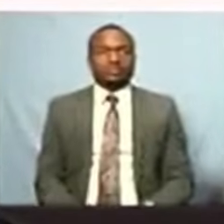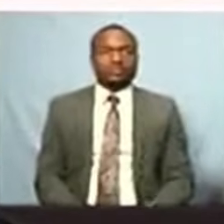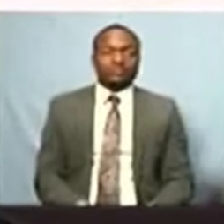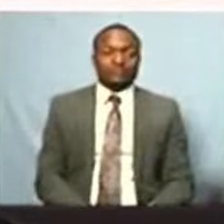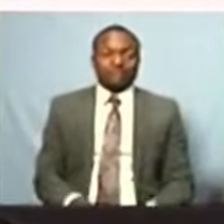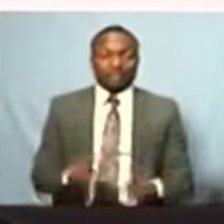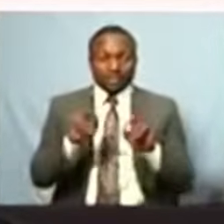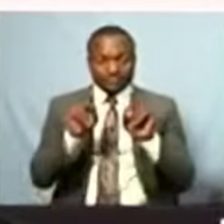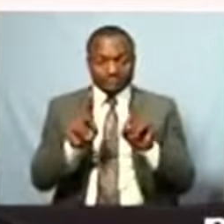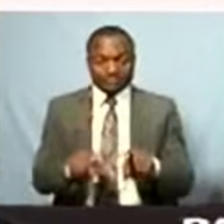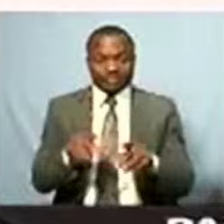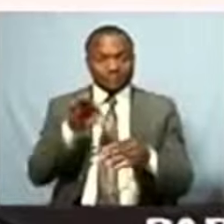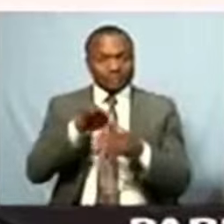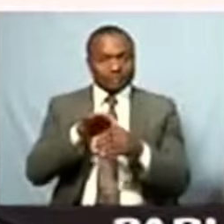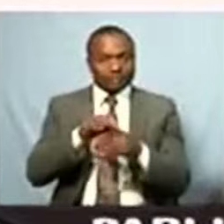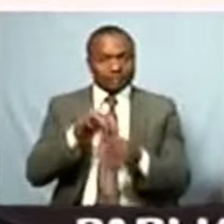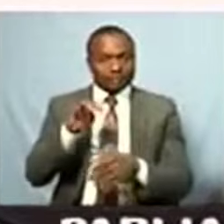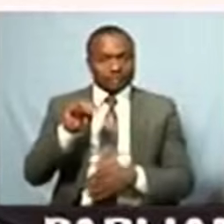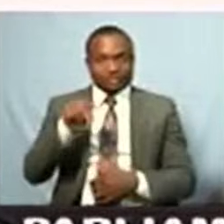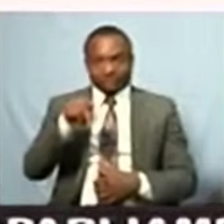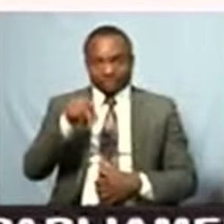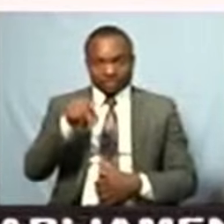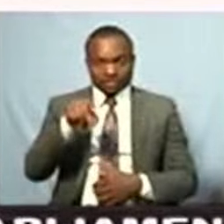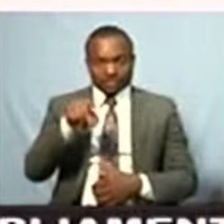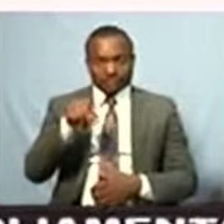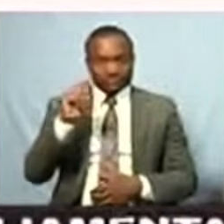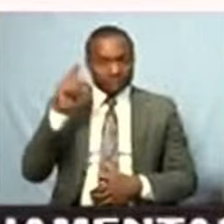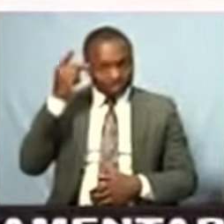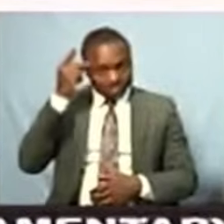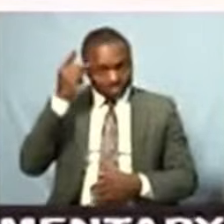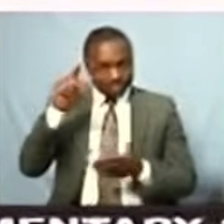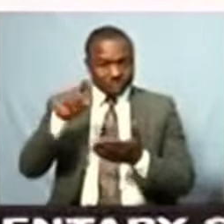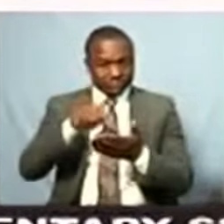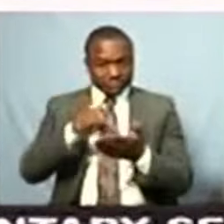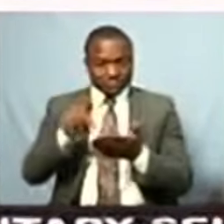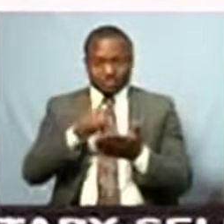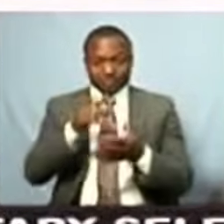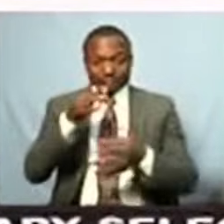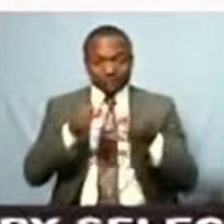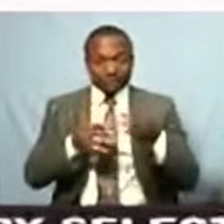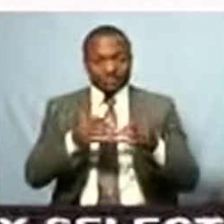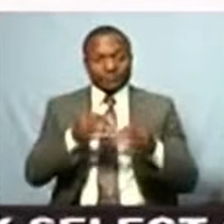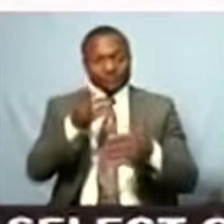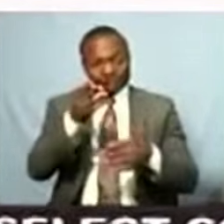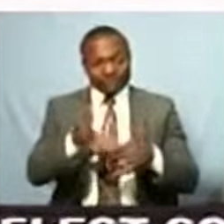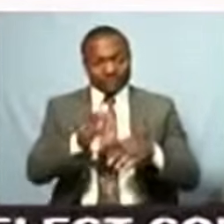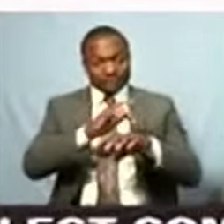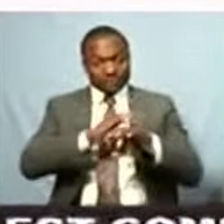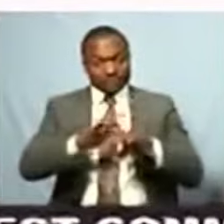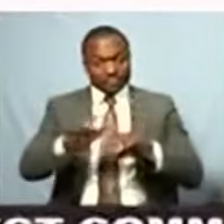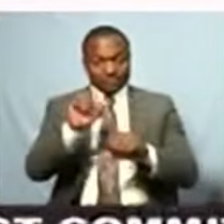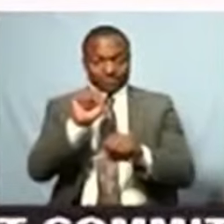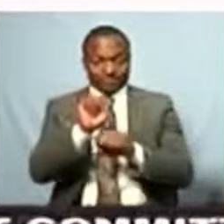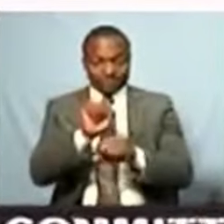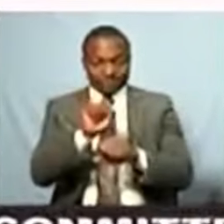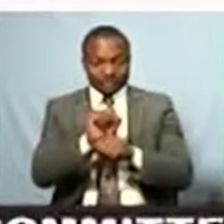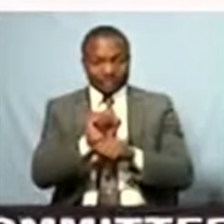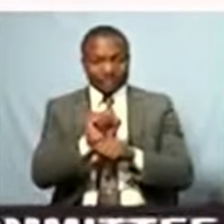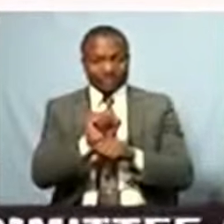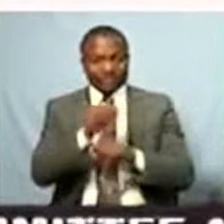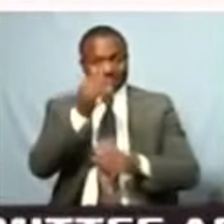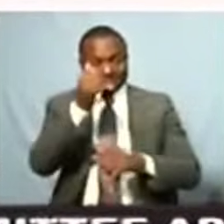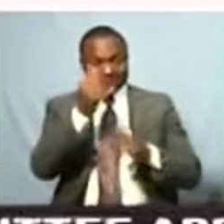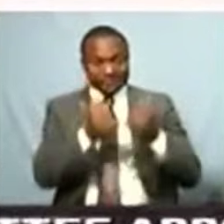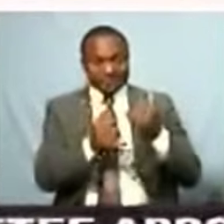that a person elected as member of parliament by a political party following a vacancy shall serve for the unexpired term